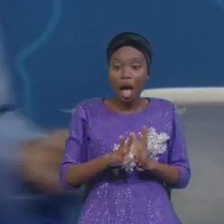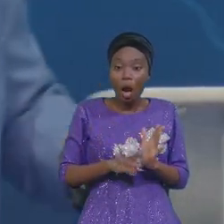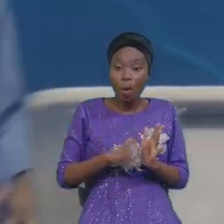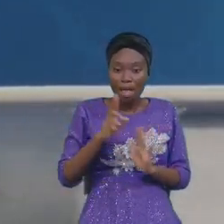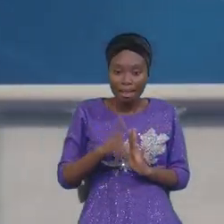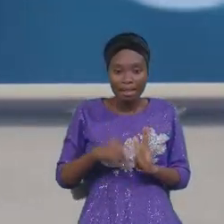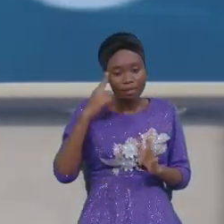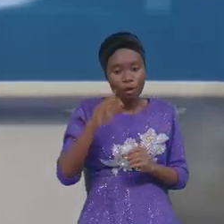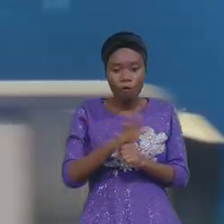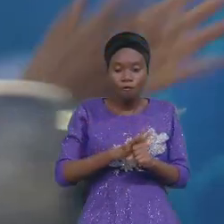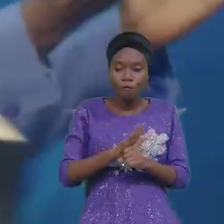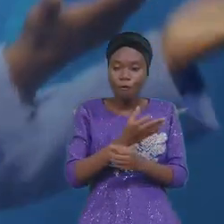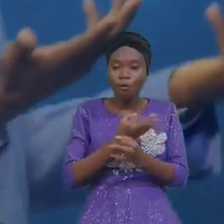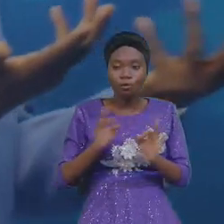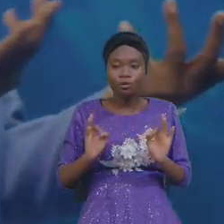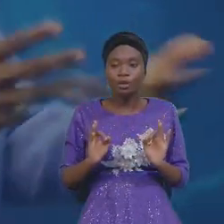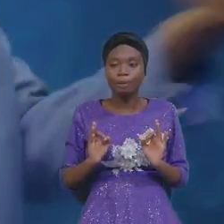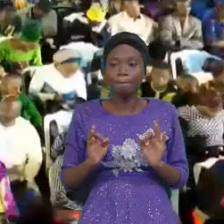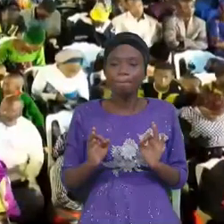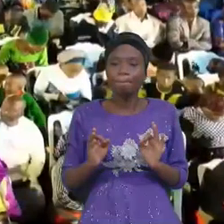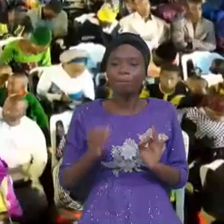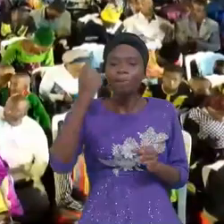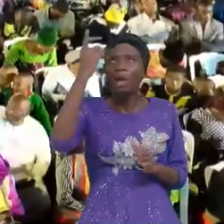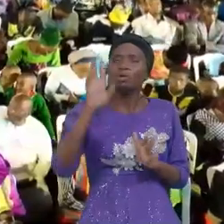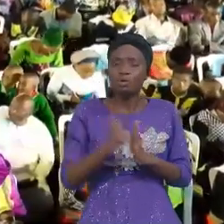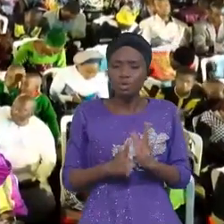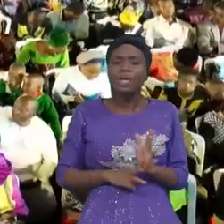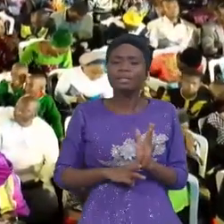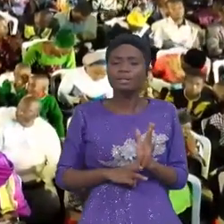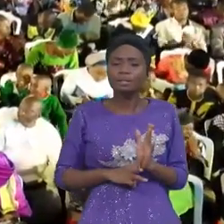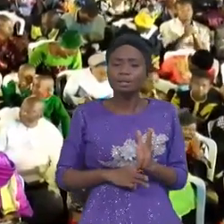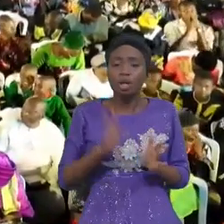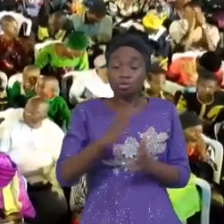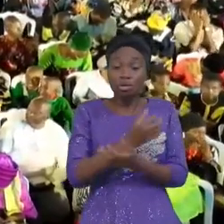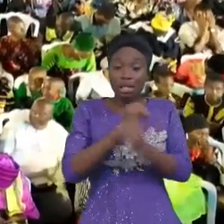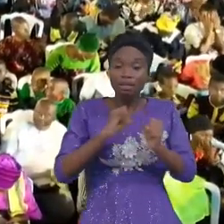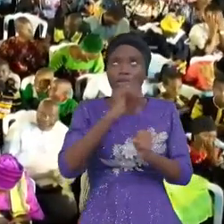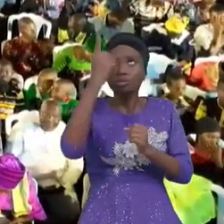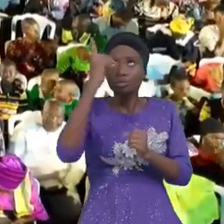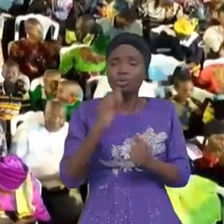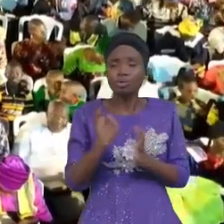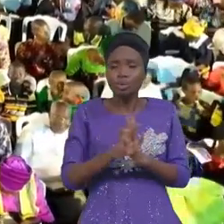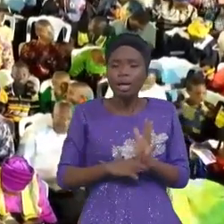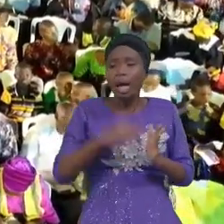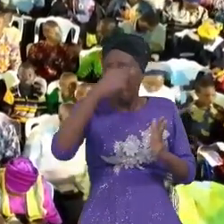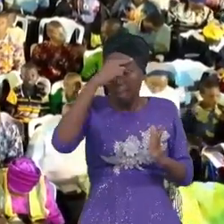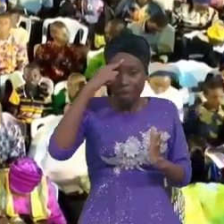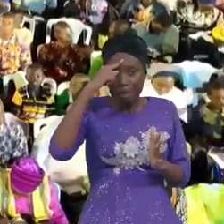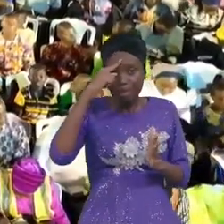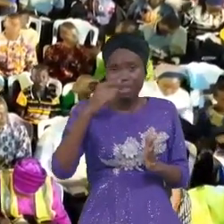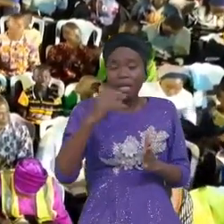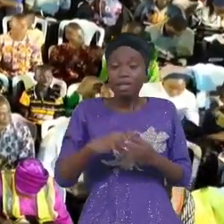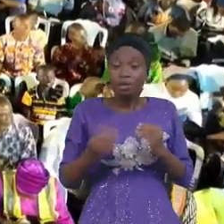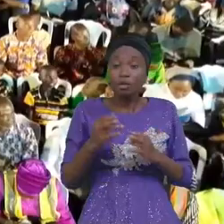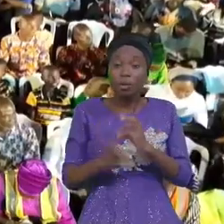for full freedom. God's will, God's will. Your salvation is God's will, because he so loved the world